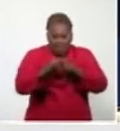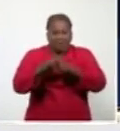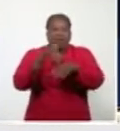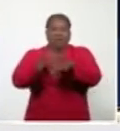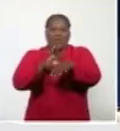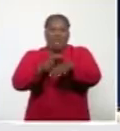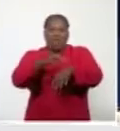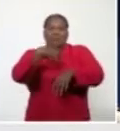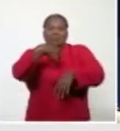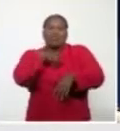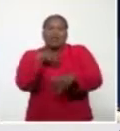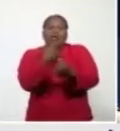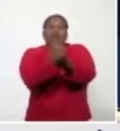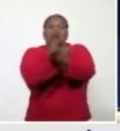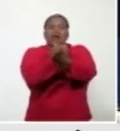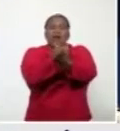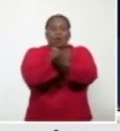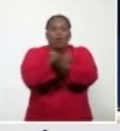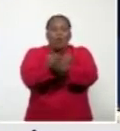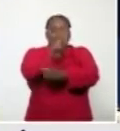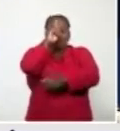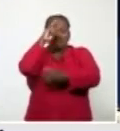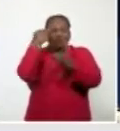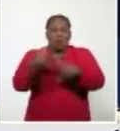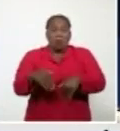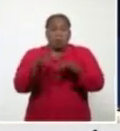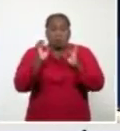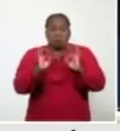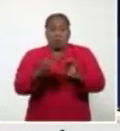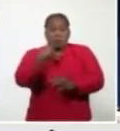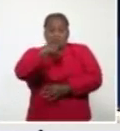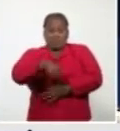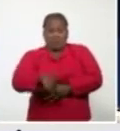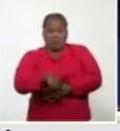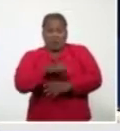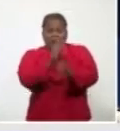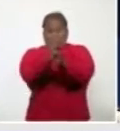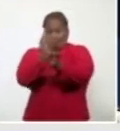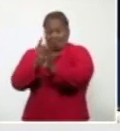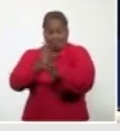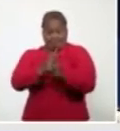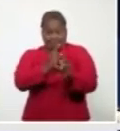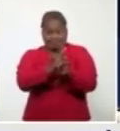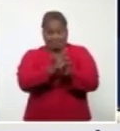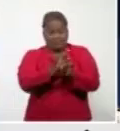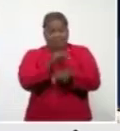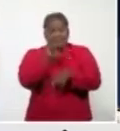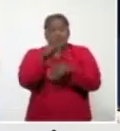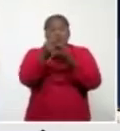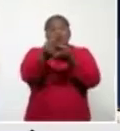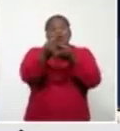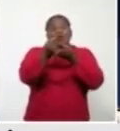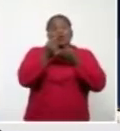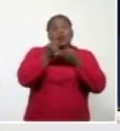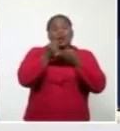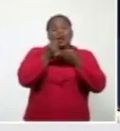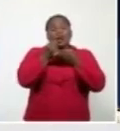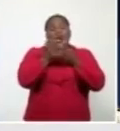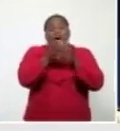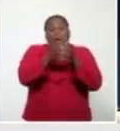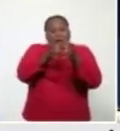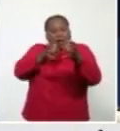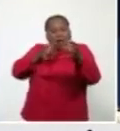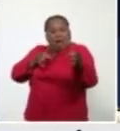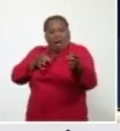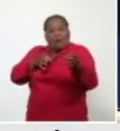This is the importance of this study, because we are finding people who have the